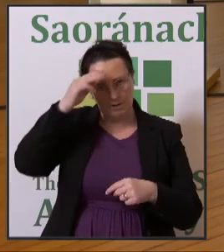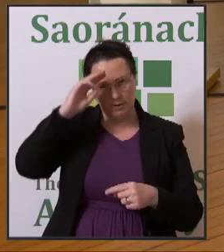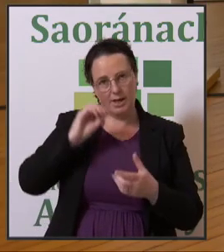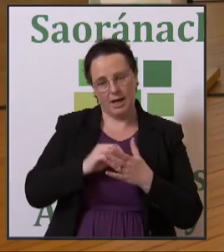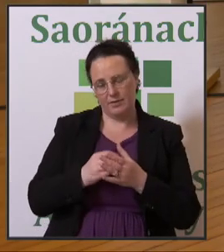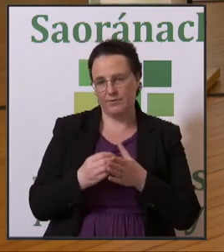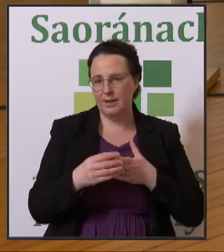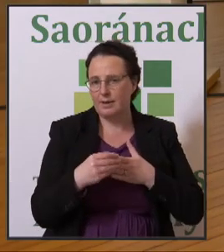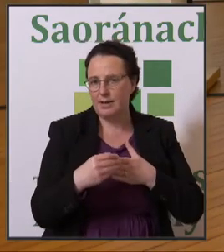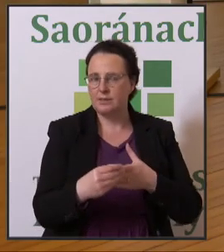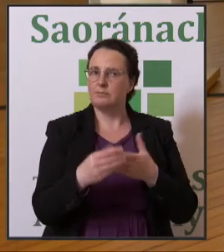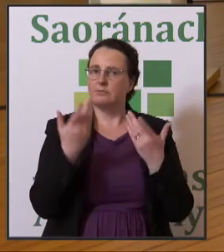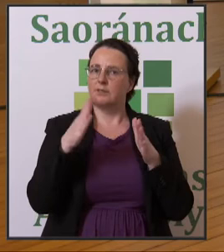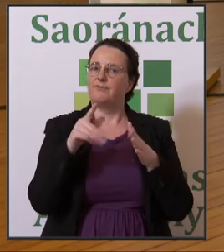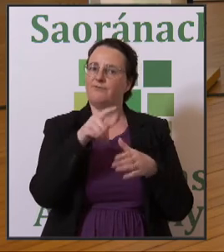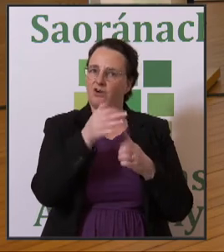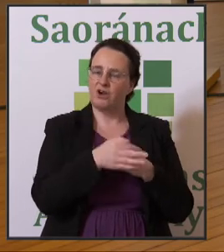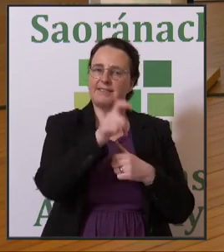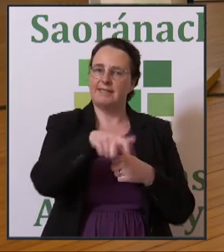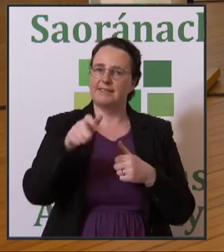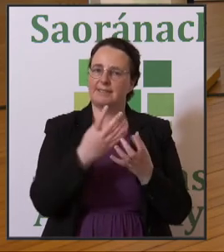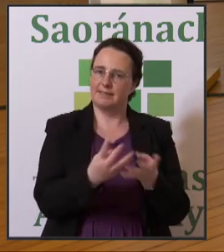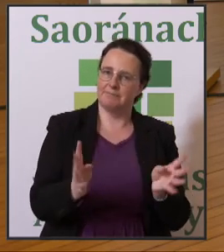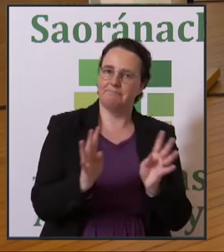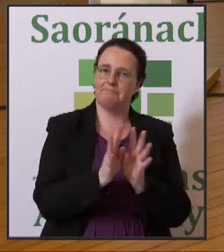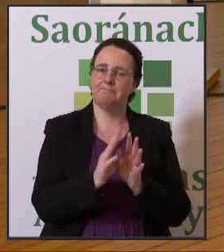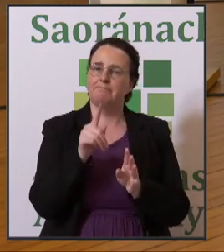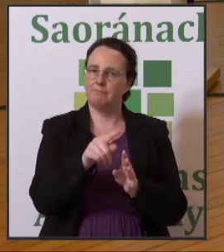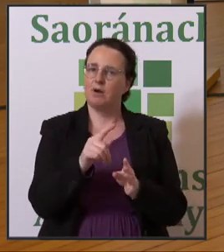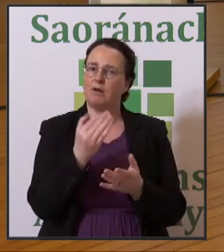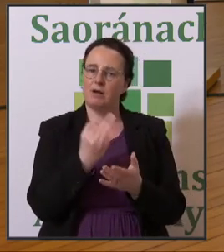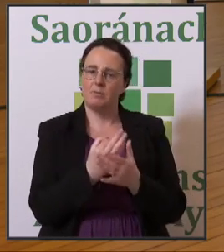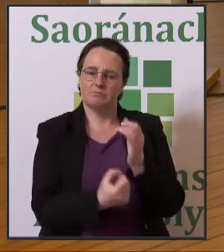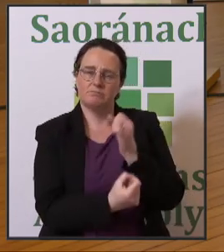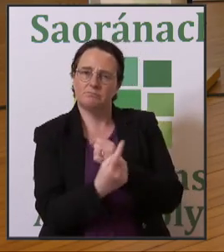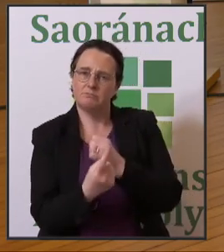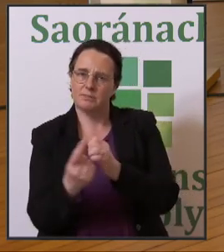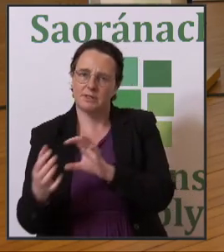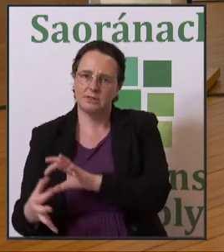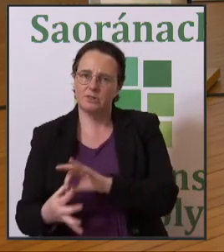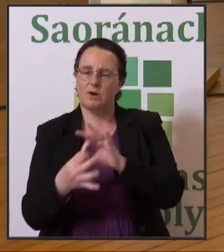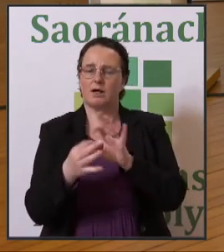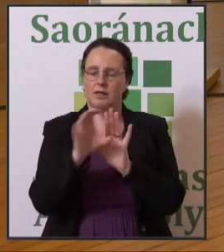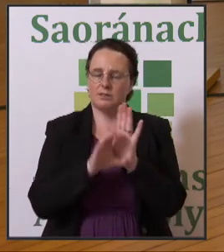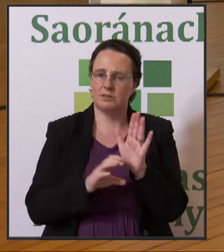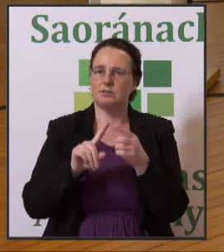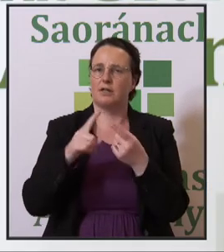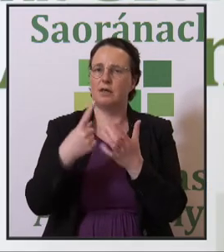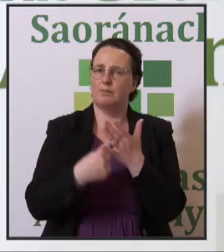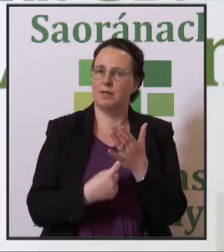a world leader in citizens' assemblies, and they have become a common feature of our constitutional and policy